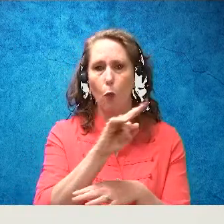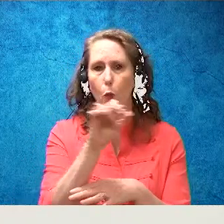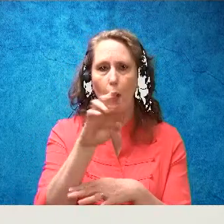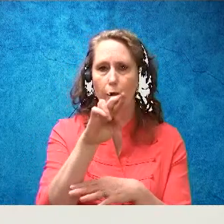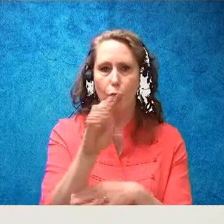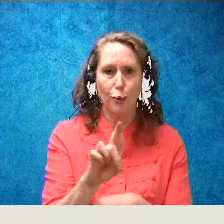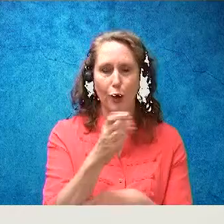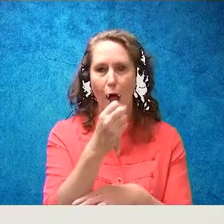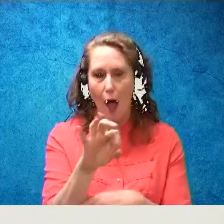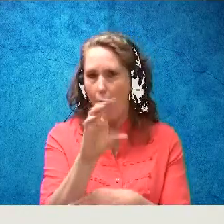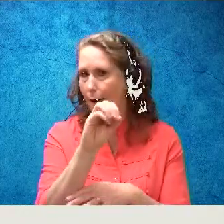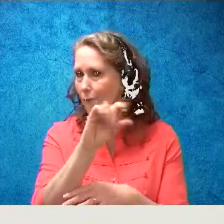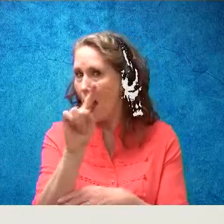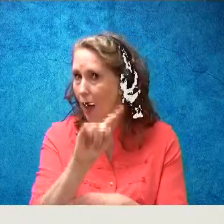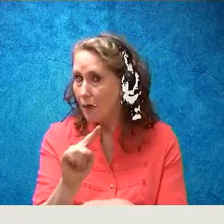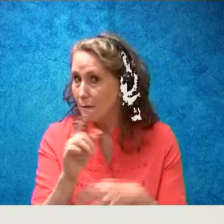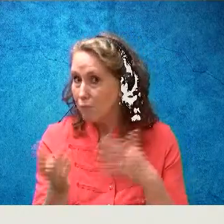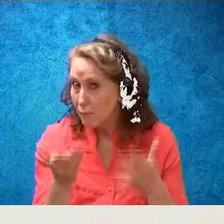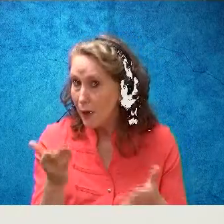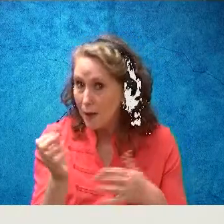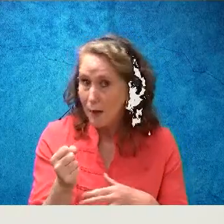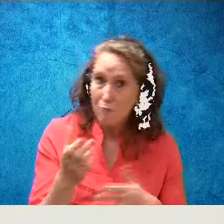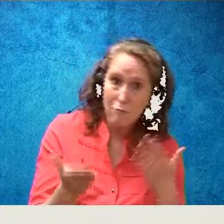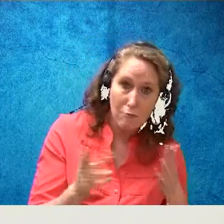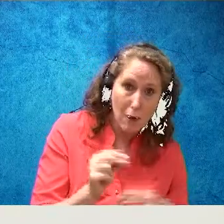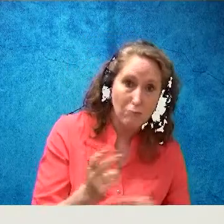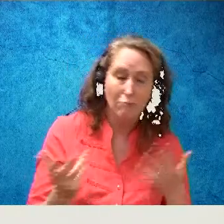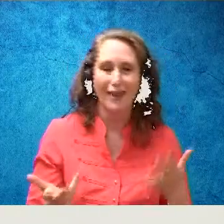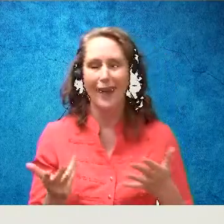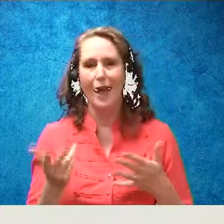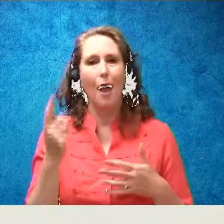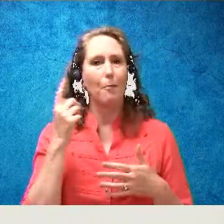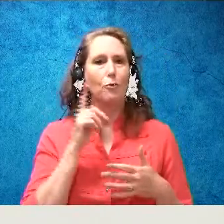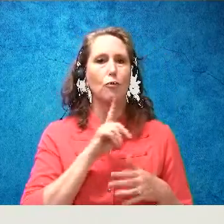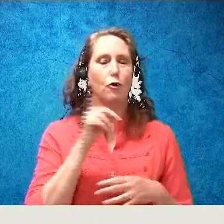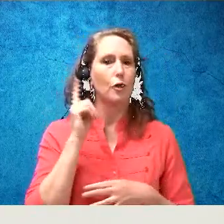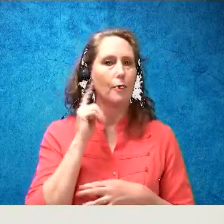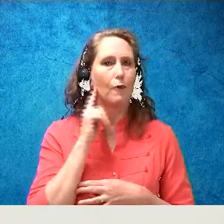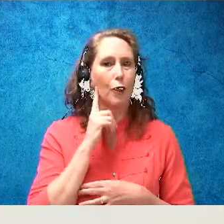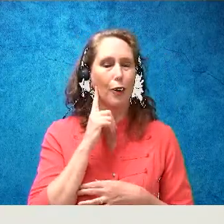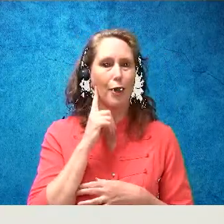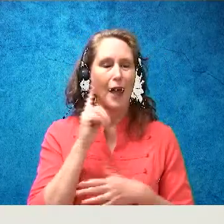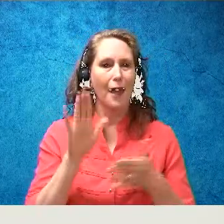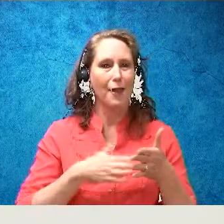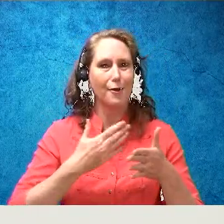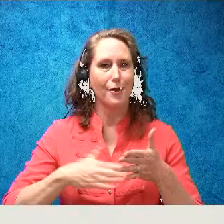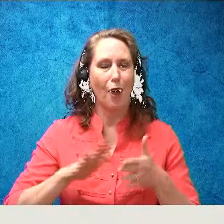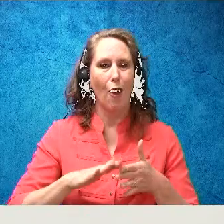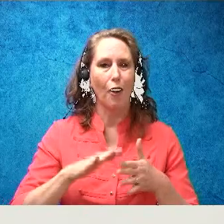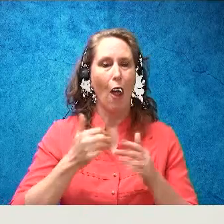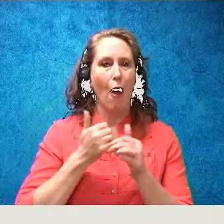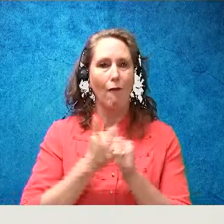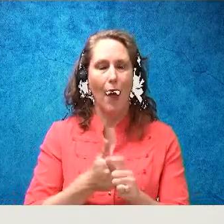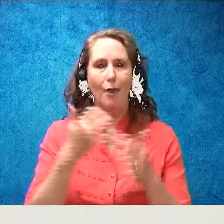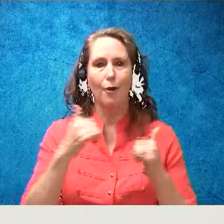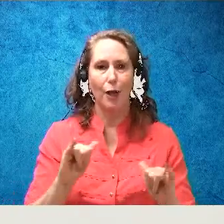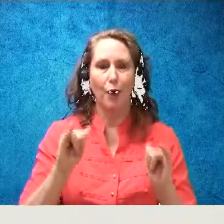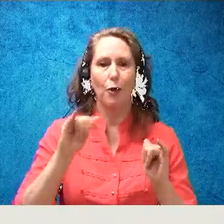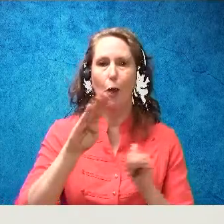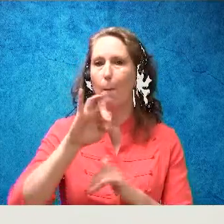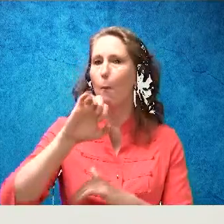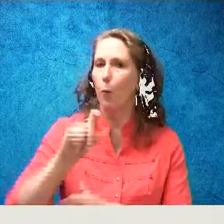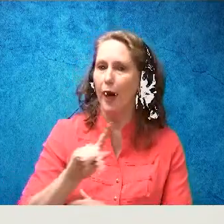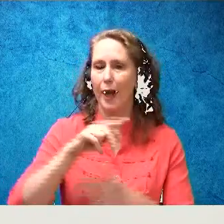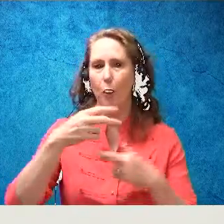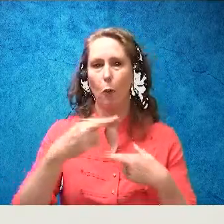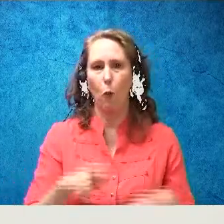Some of you have, some of you haven't. Okay, so I'm sure you've heard the song, Follow the Yellow Brick Road. Sing it with me. Follow the